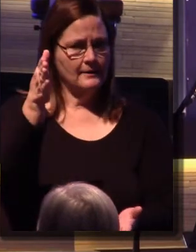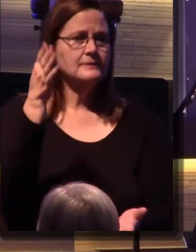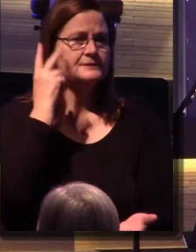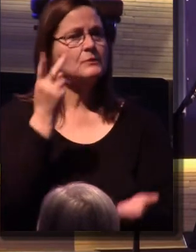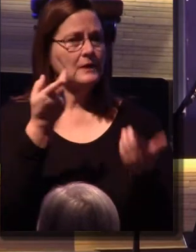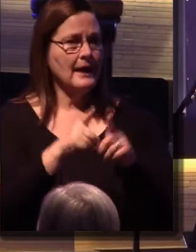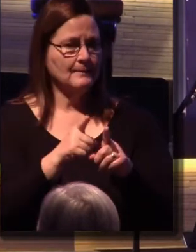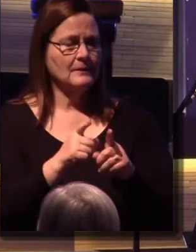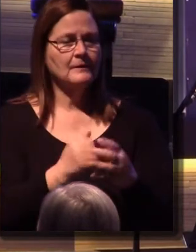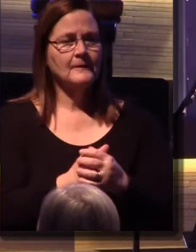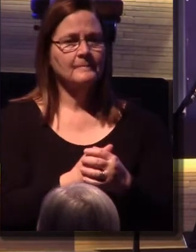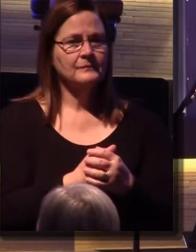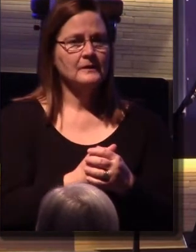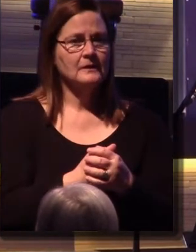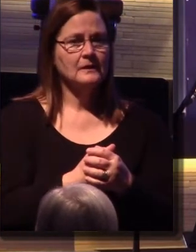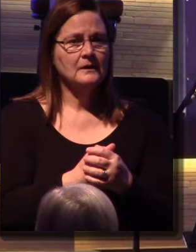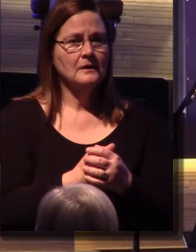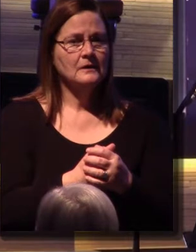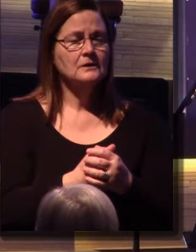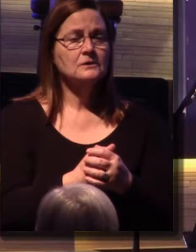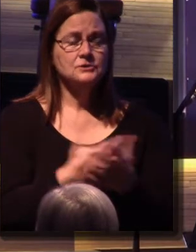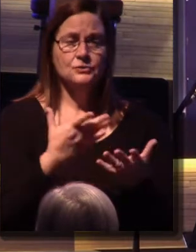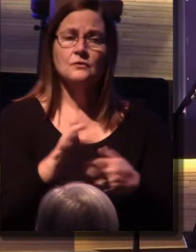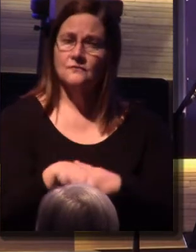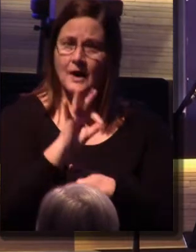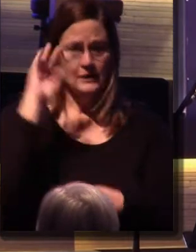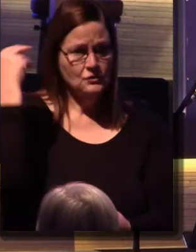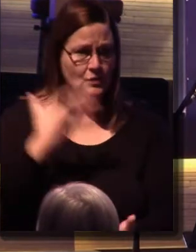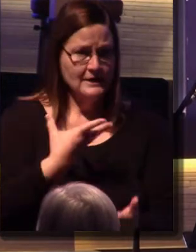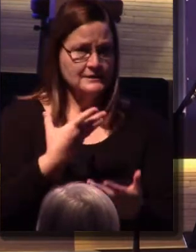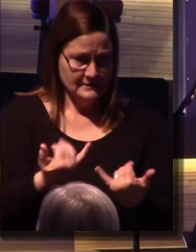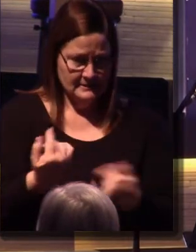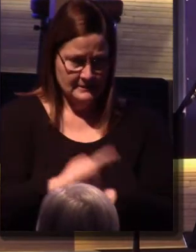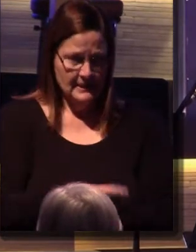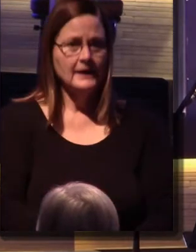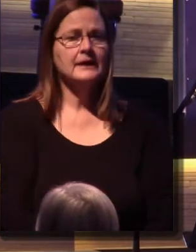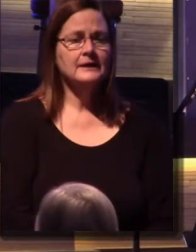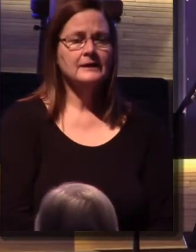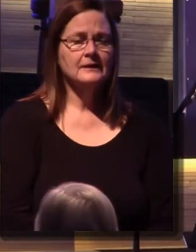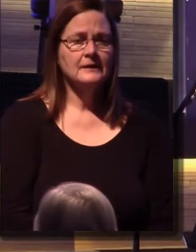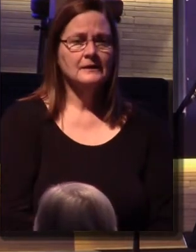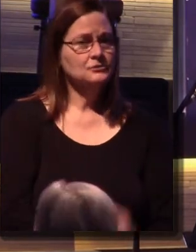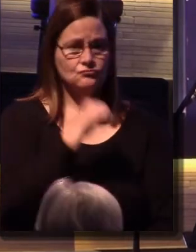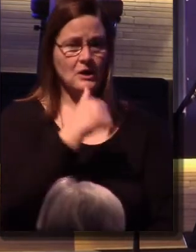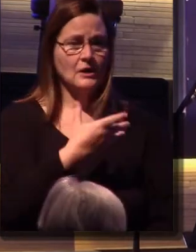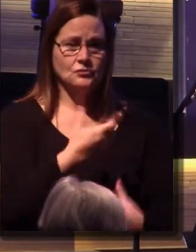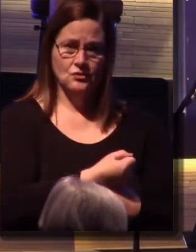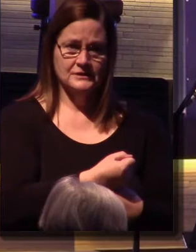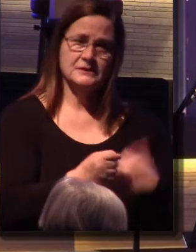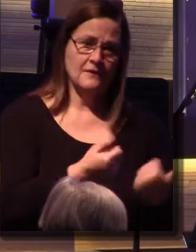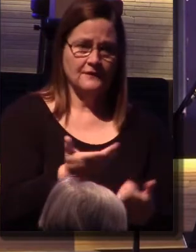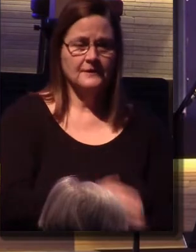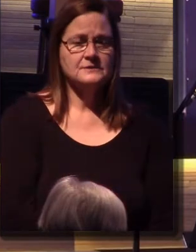to see what's going to happen in the future in order to find grace today to not